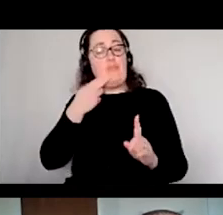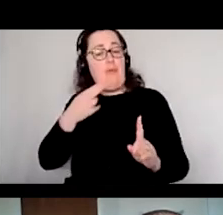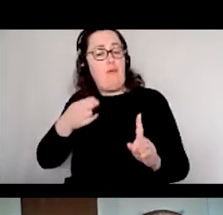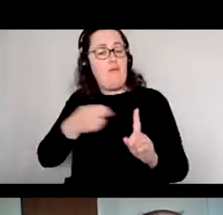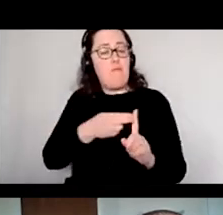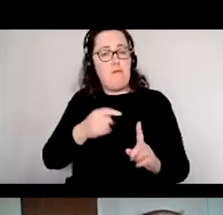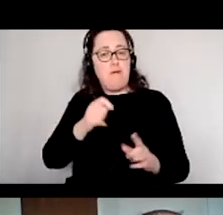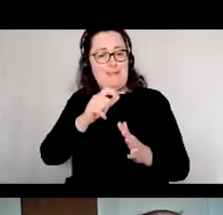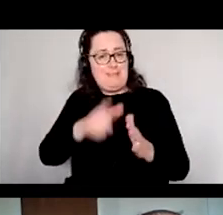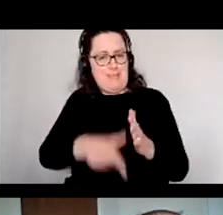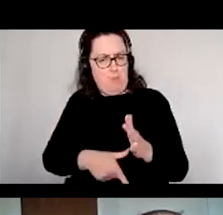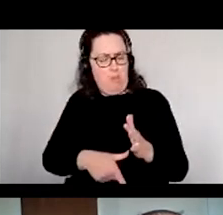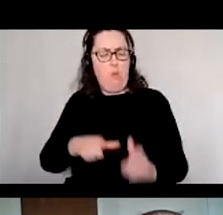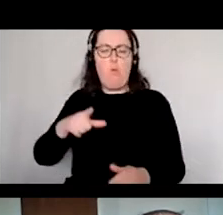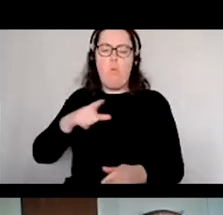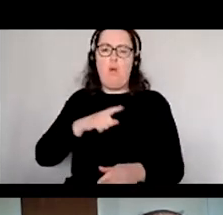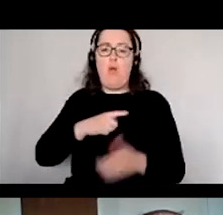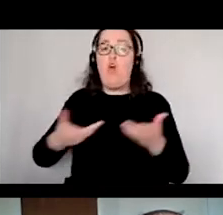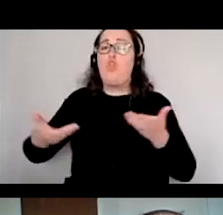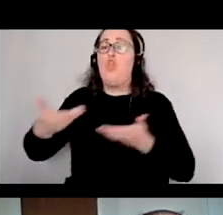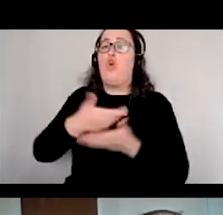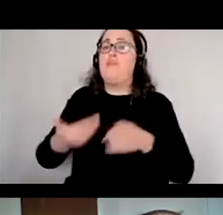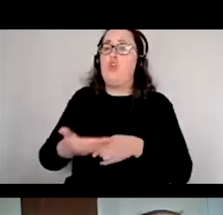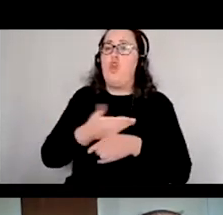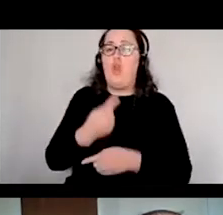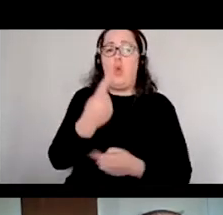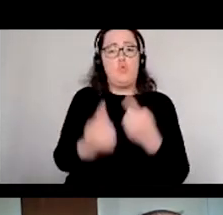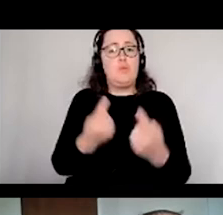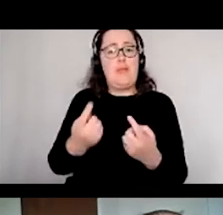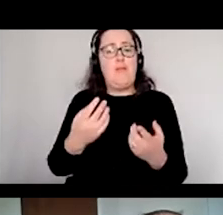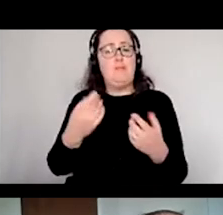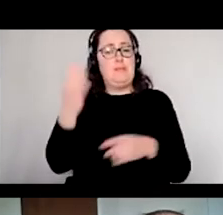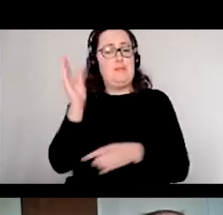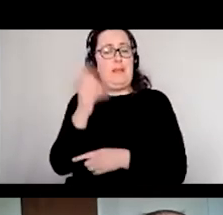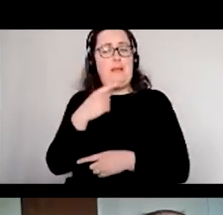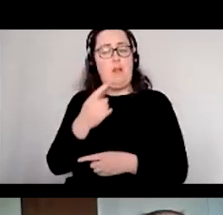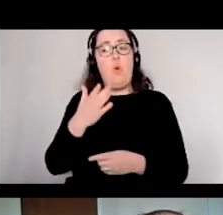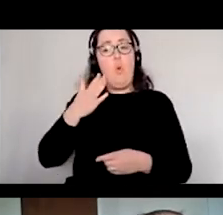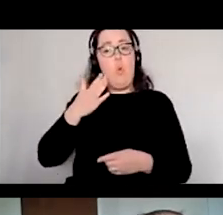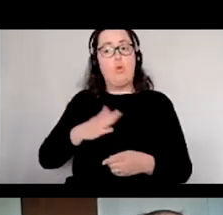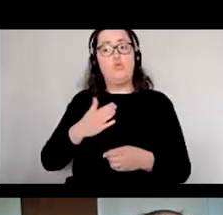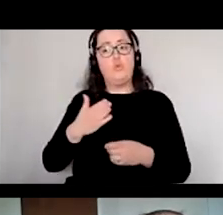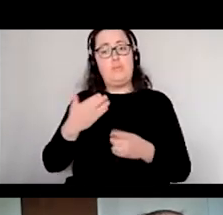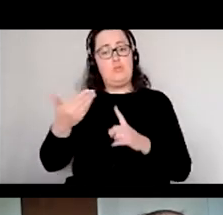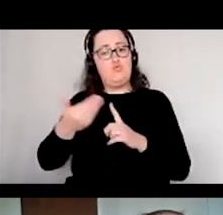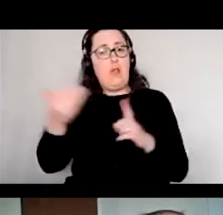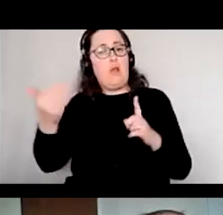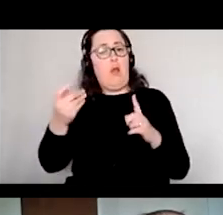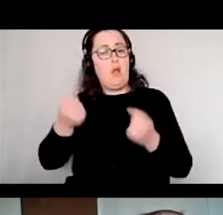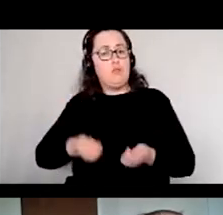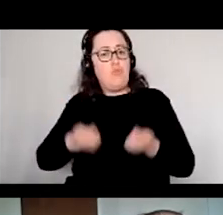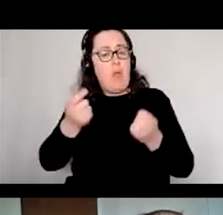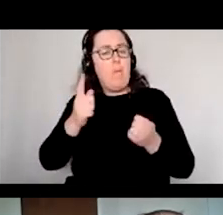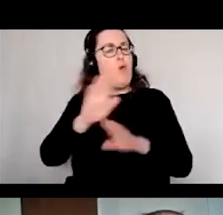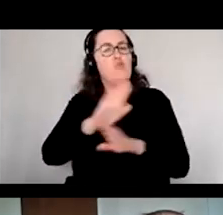maybe early in the conversation, the speaker said that they wanted to be recognised and represented but not highlighted as being disabled. So I guess it's a bit of